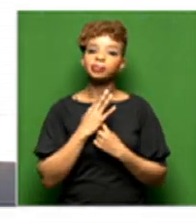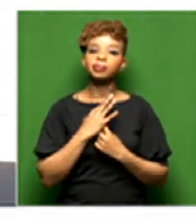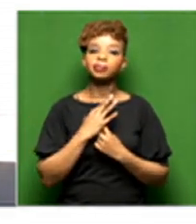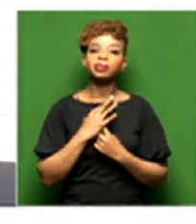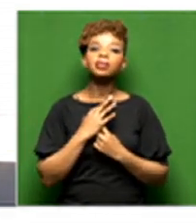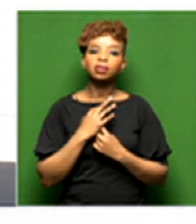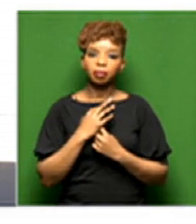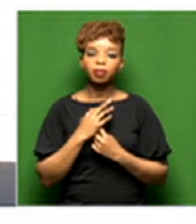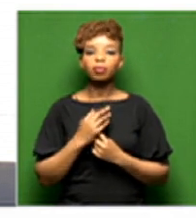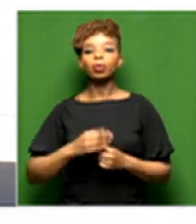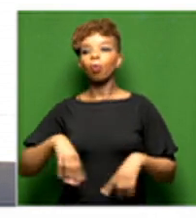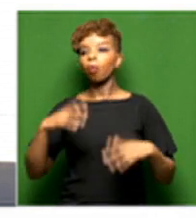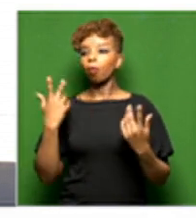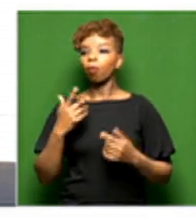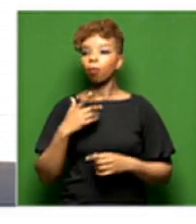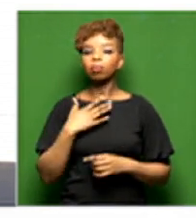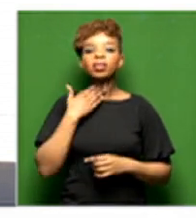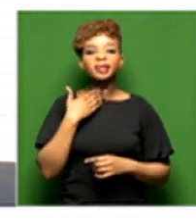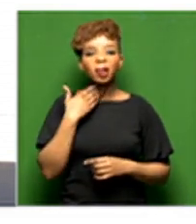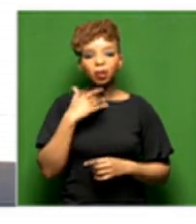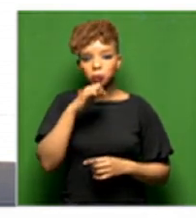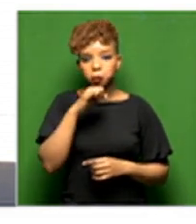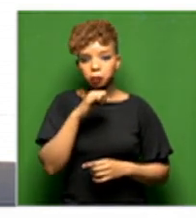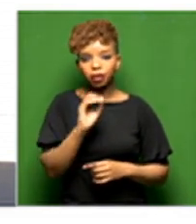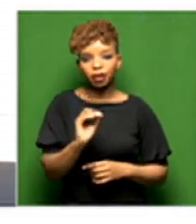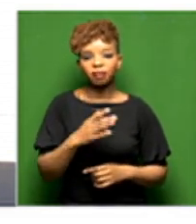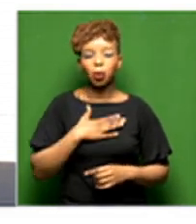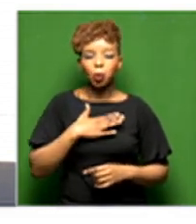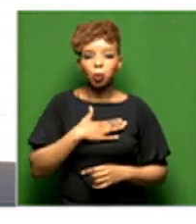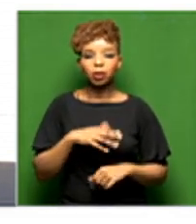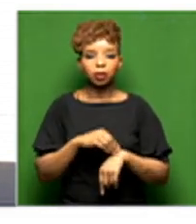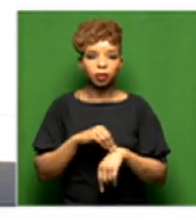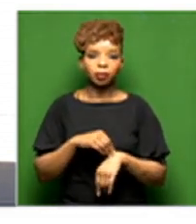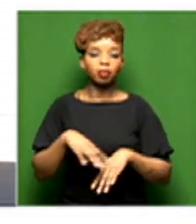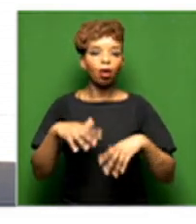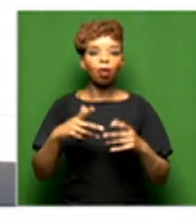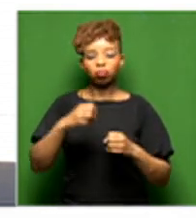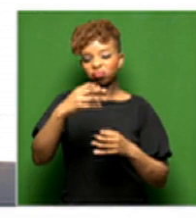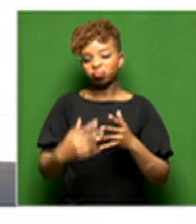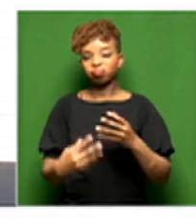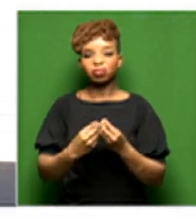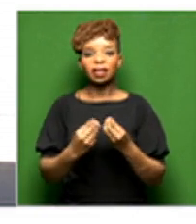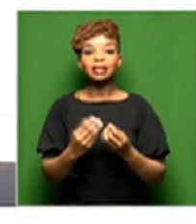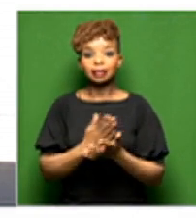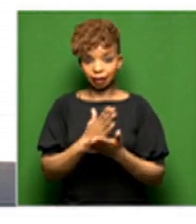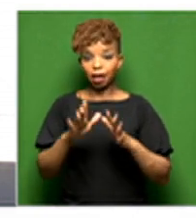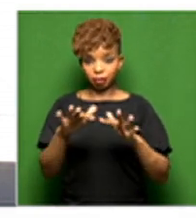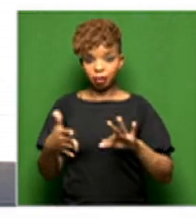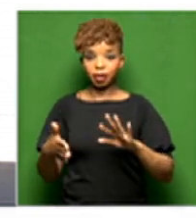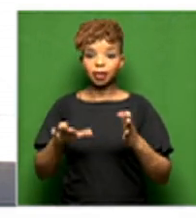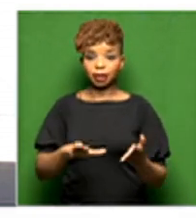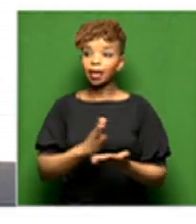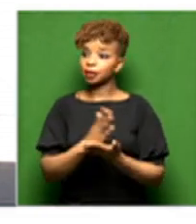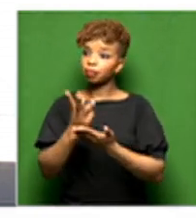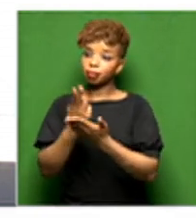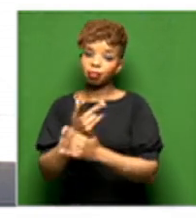they asymptomatic, or why haven't they been hospitalized, or why hasn't it led to fatality in all of these people? And the truth is that it's